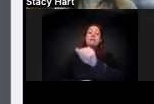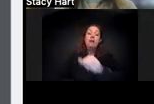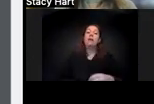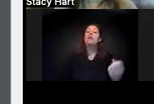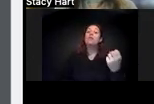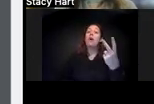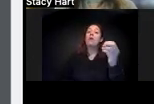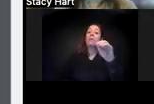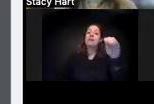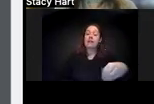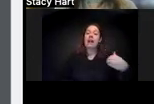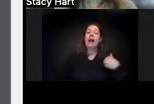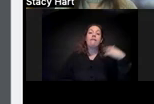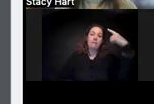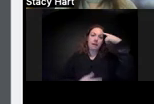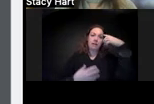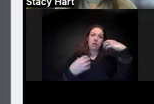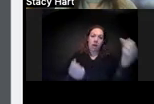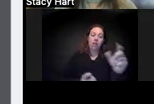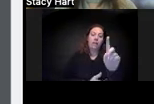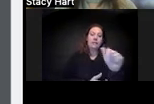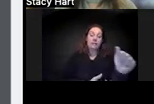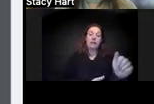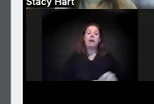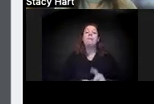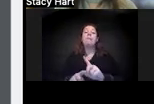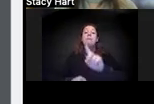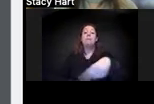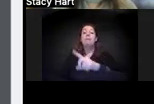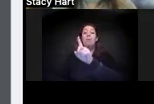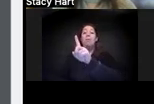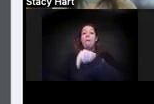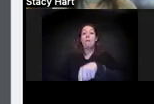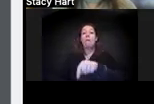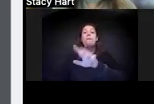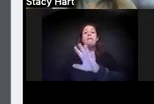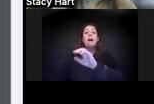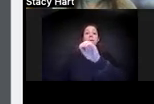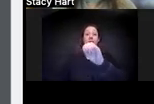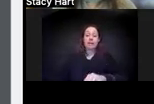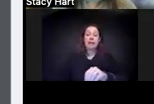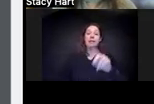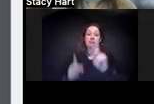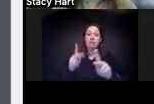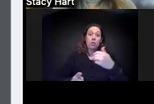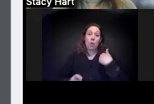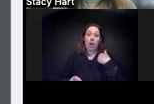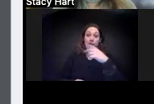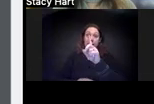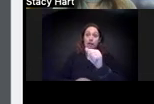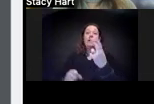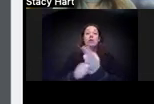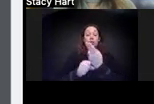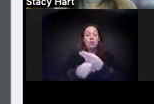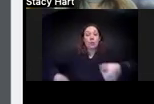disability, but only 1.5% of people with a disability use a wheelchair. The larger category